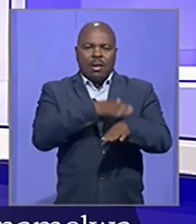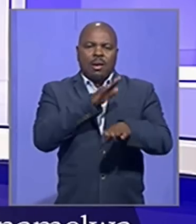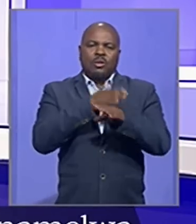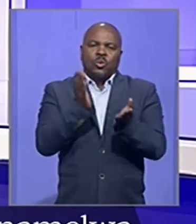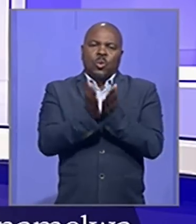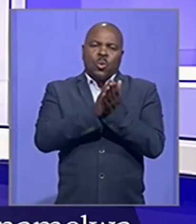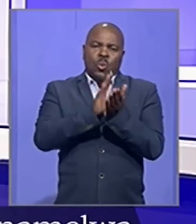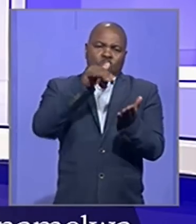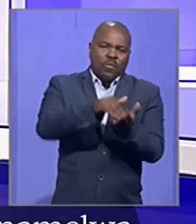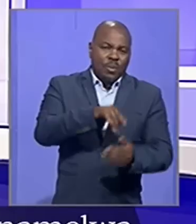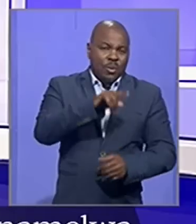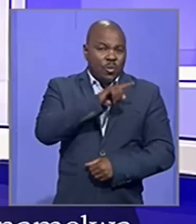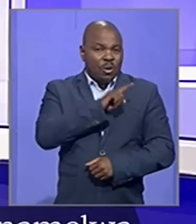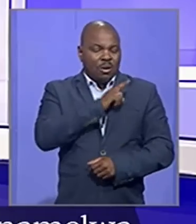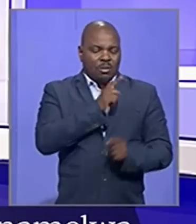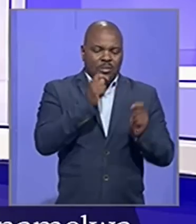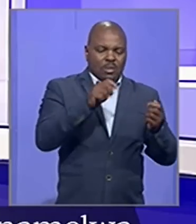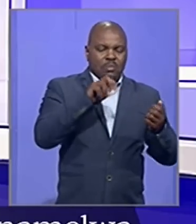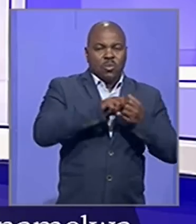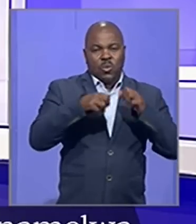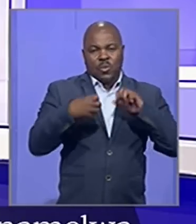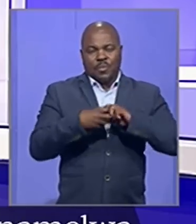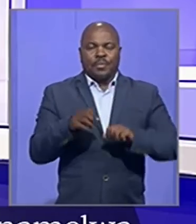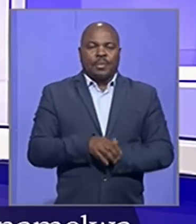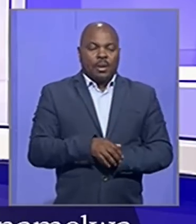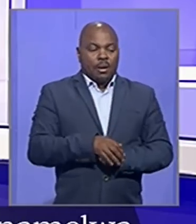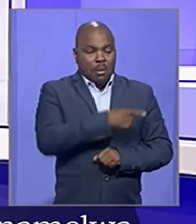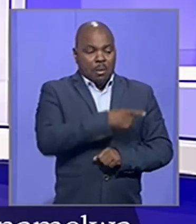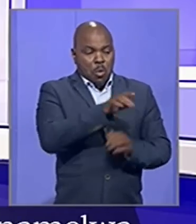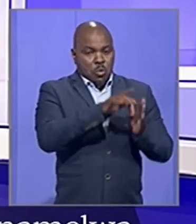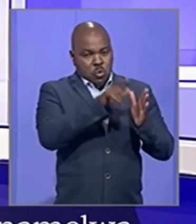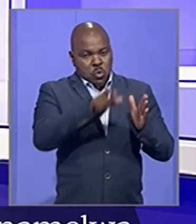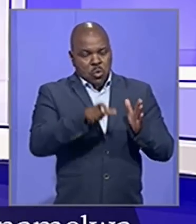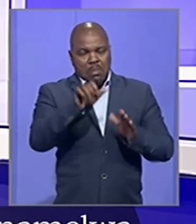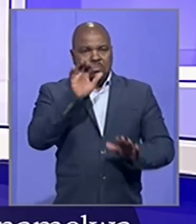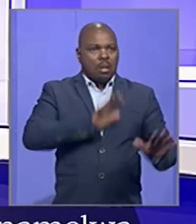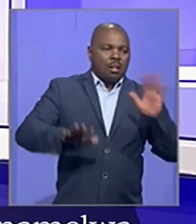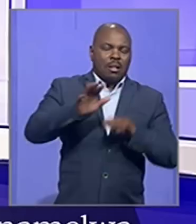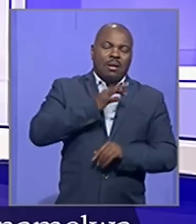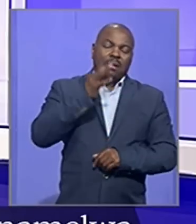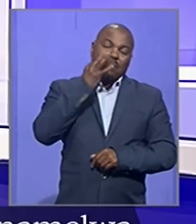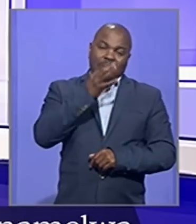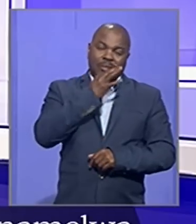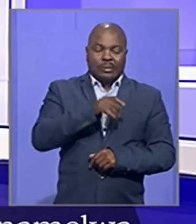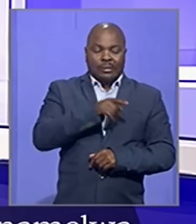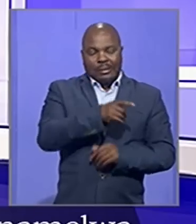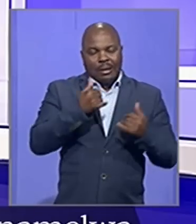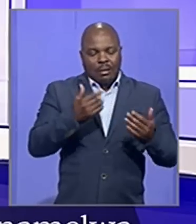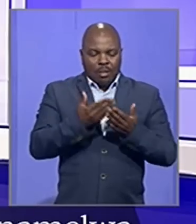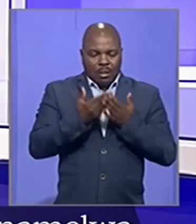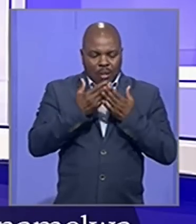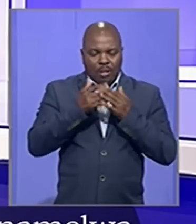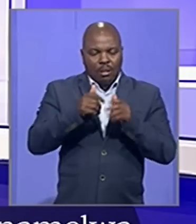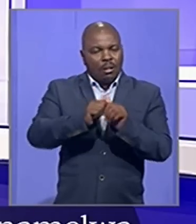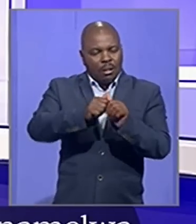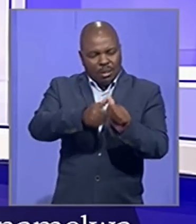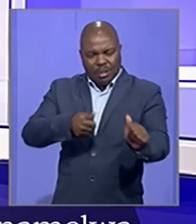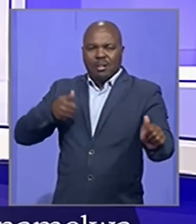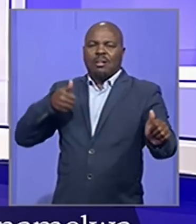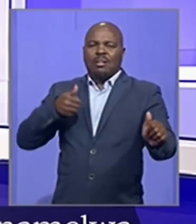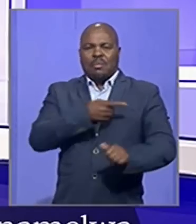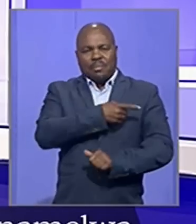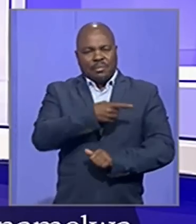nako ka baka la mathata a dinamelwa. Barutwana bao ba gakanegilego ba re se se hlola gore ba šalele morago ka